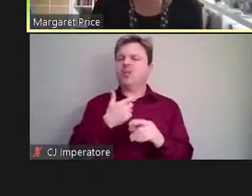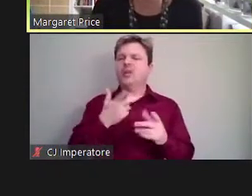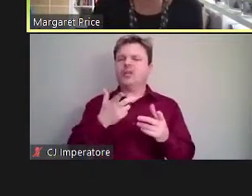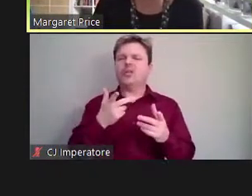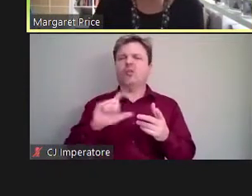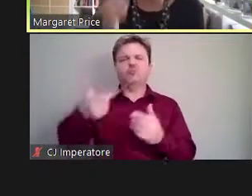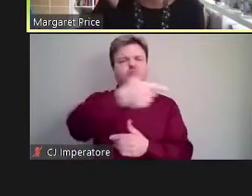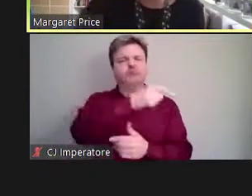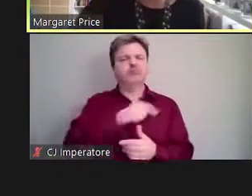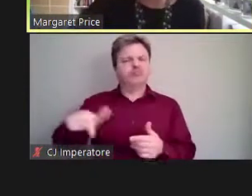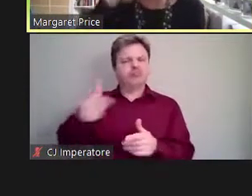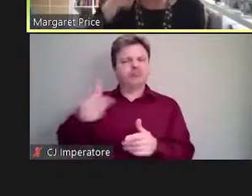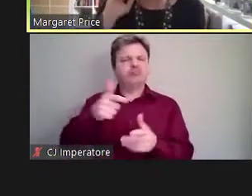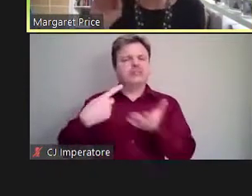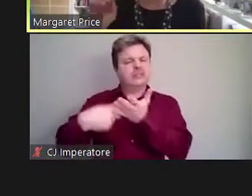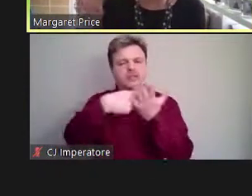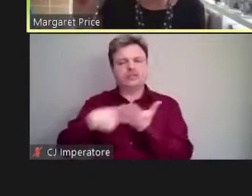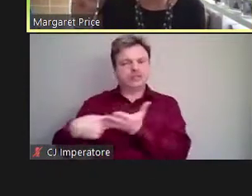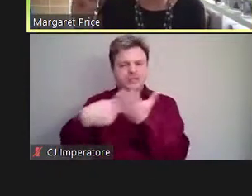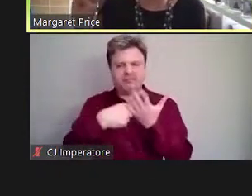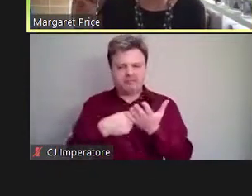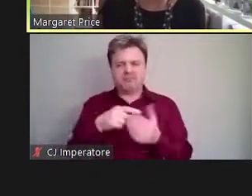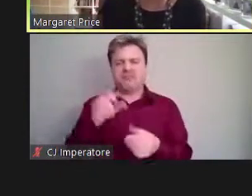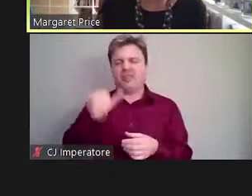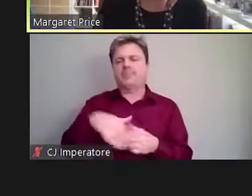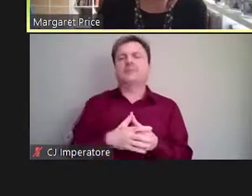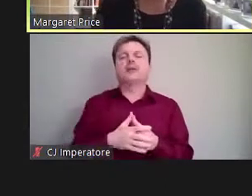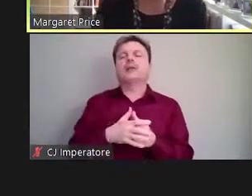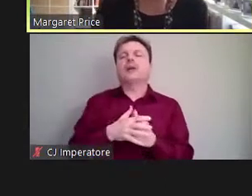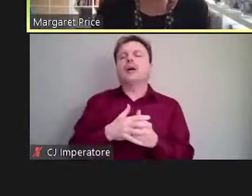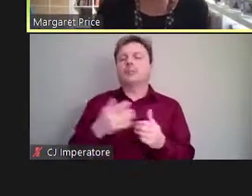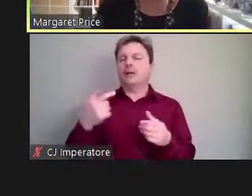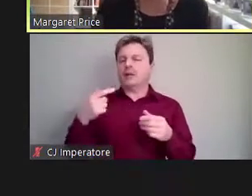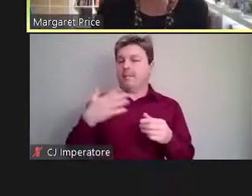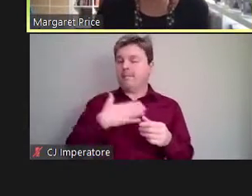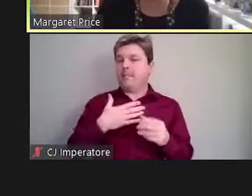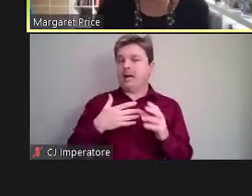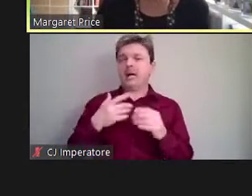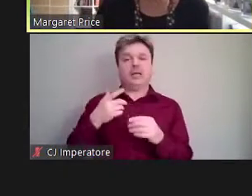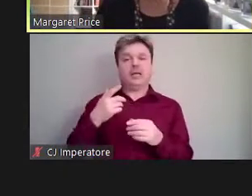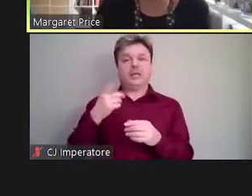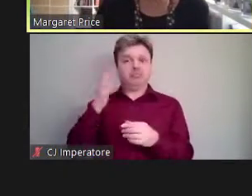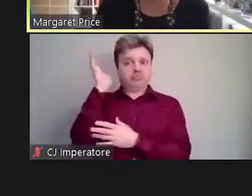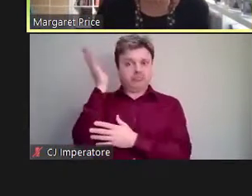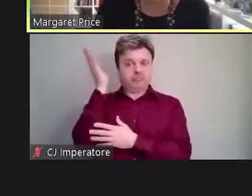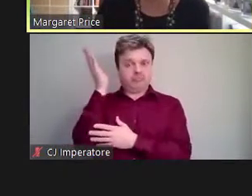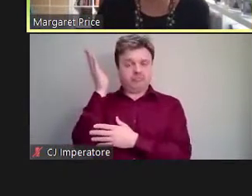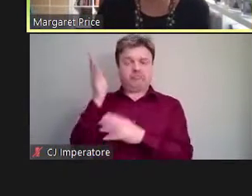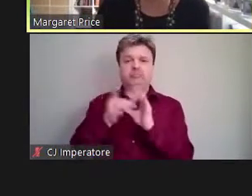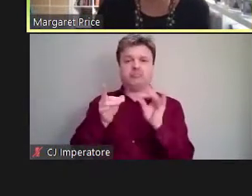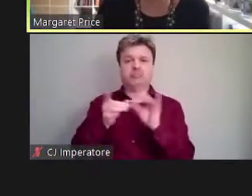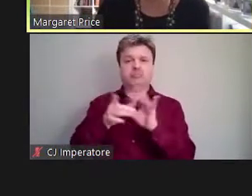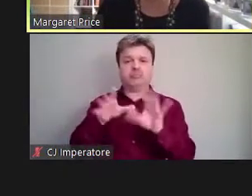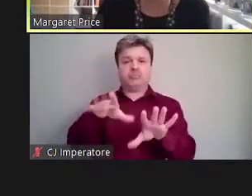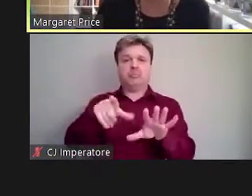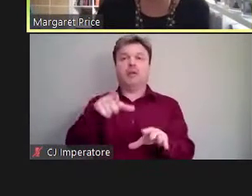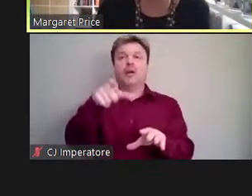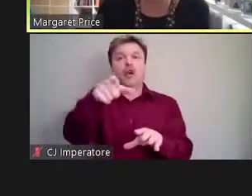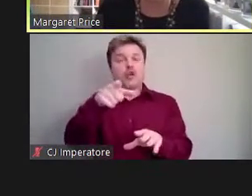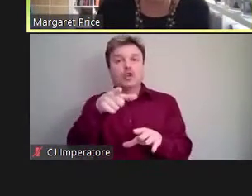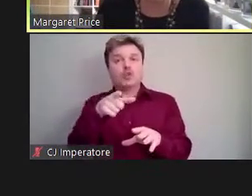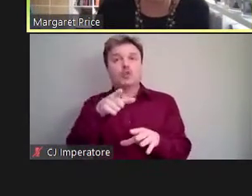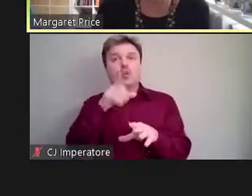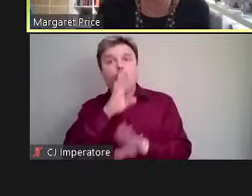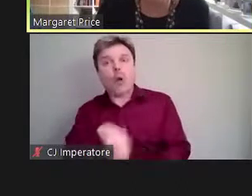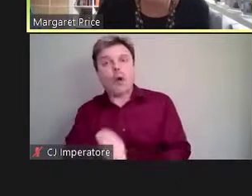part of the workshop. But while I'm doing the talky talk part, please know that you are absolutely encouraged to break in and say, wait